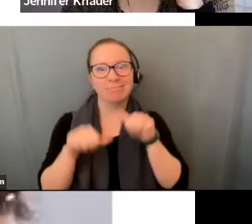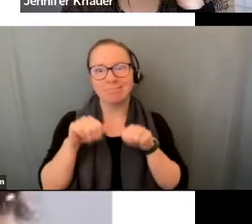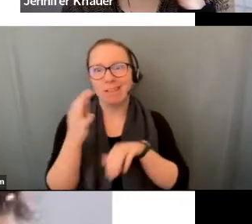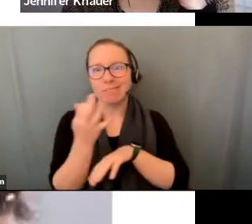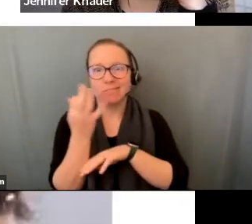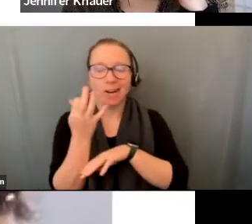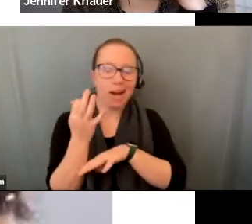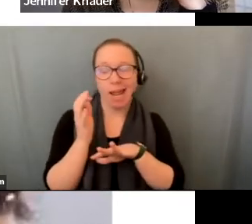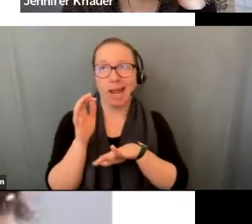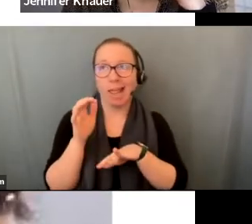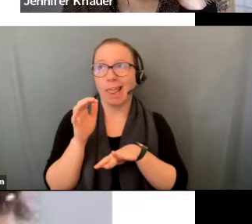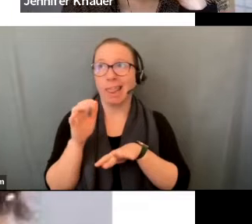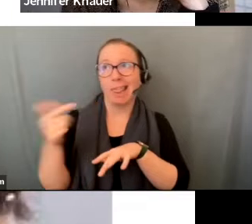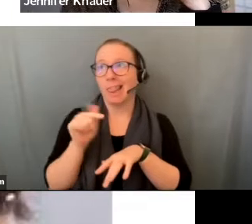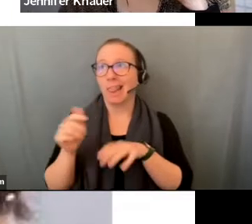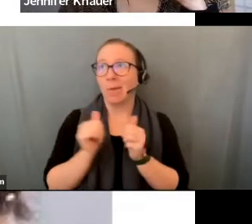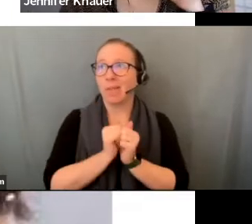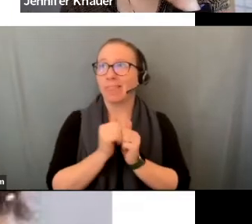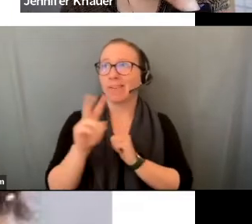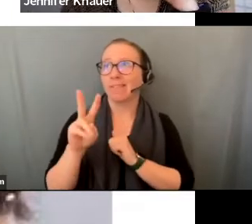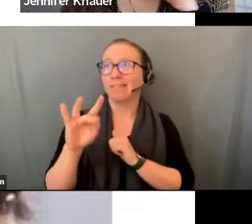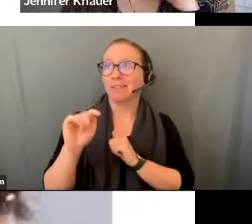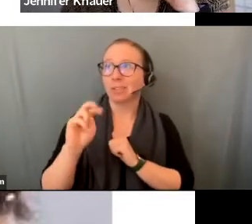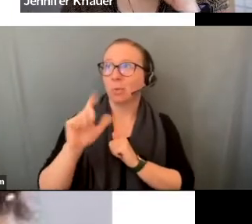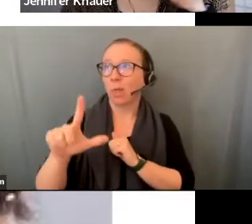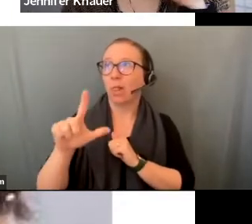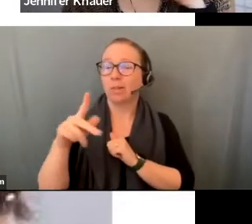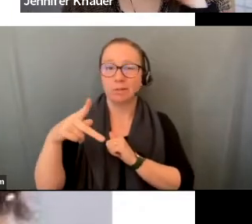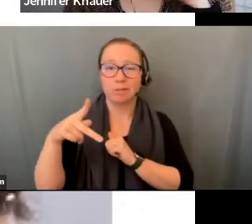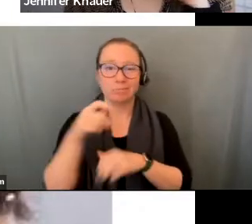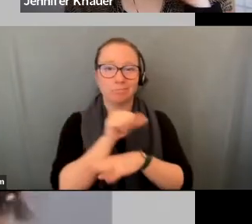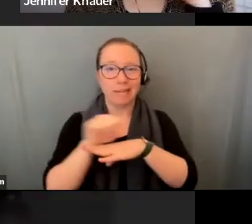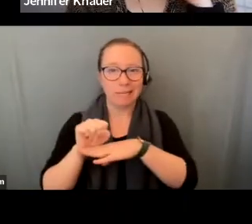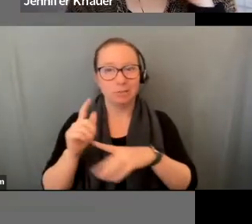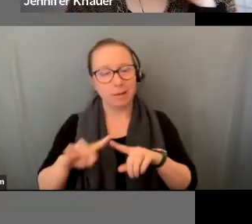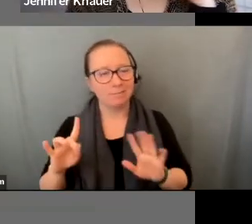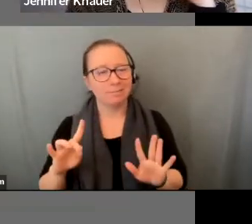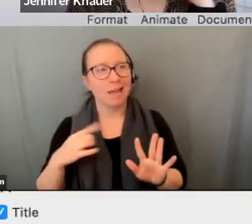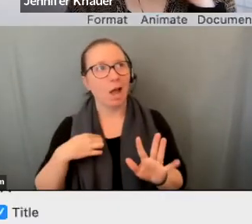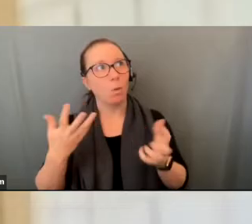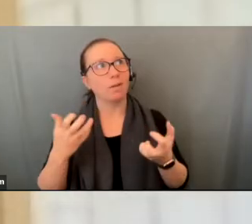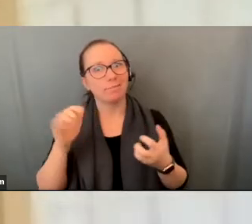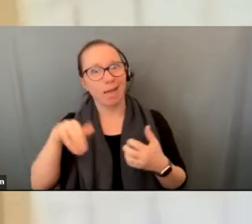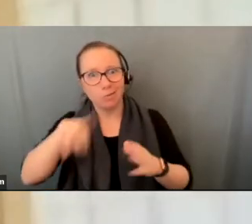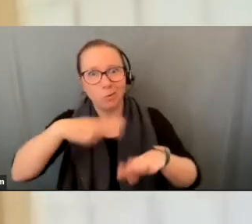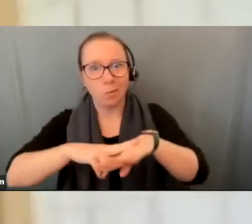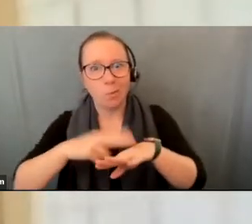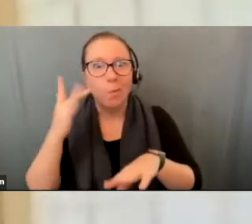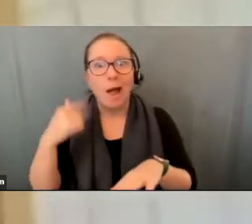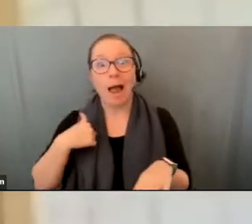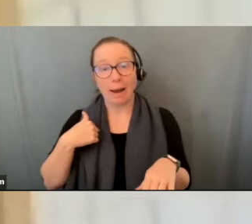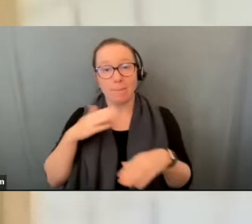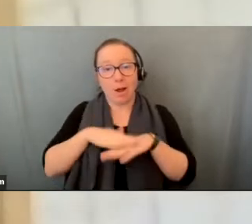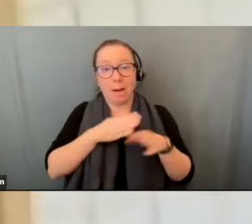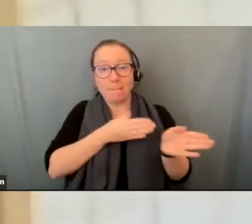virtual podium today. And I want to normalize that a little bit, because I do, the planning team,